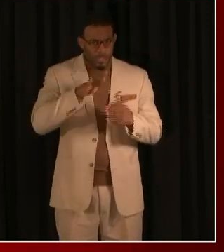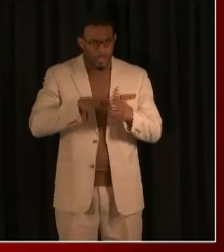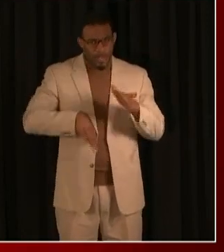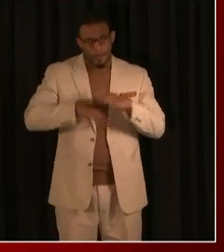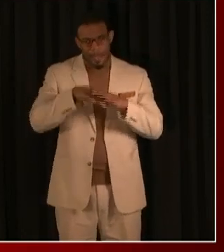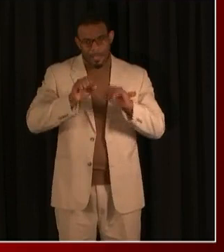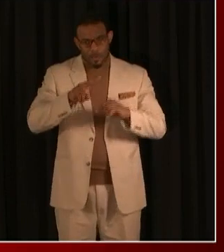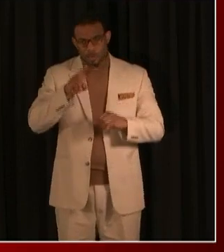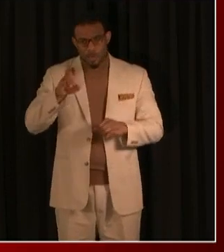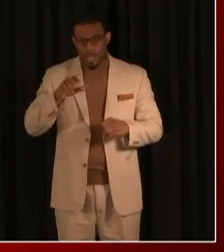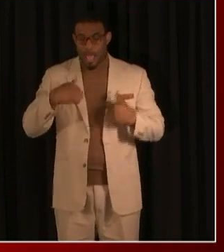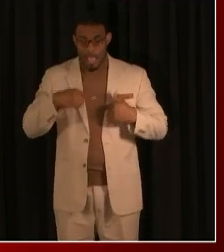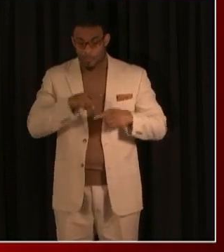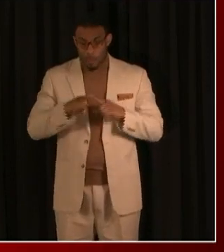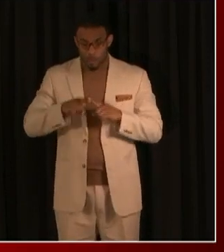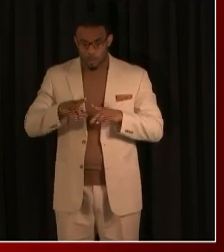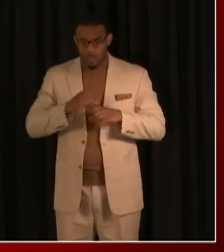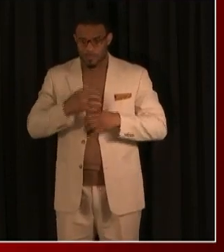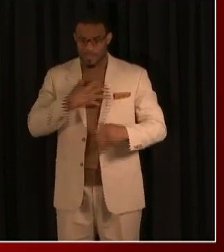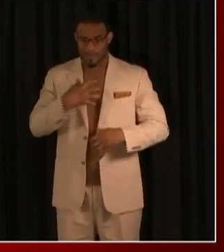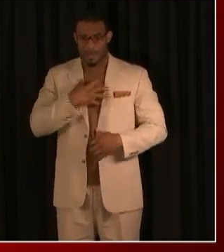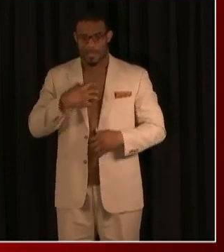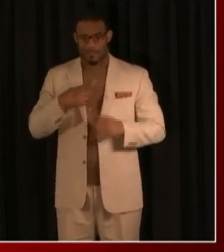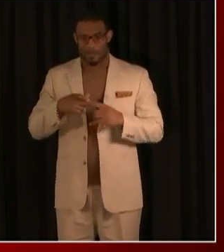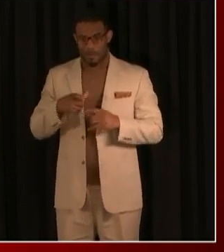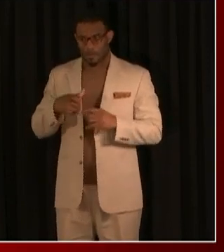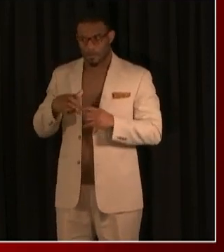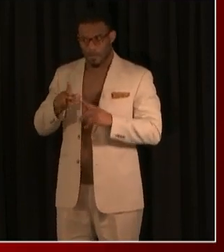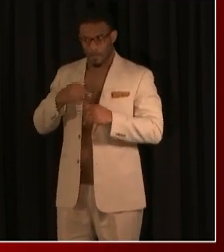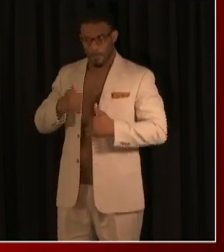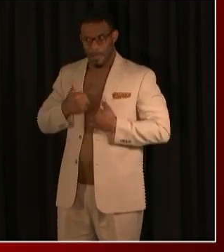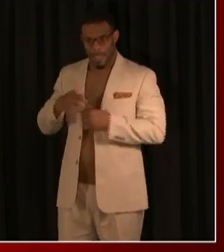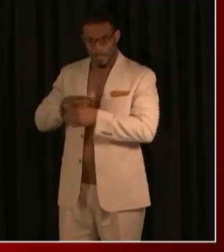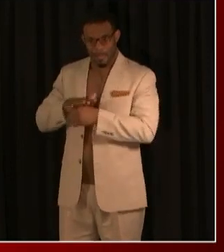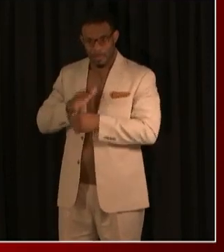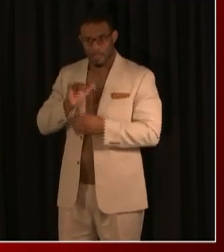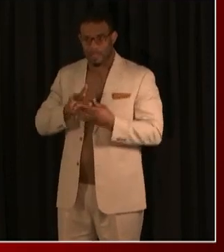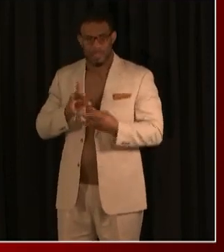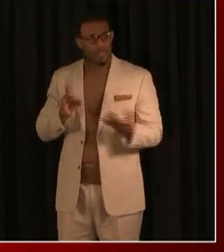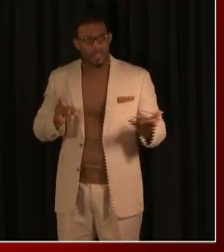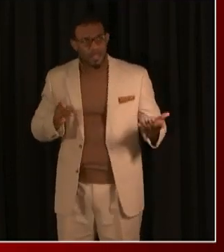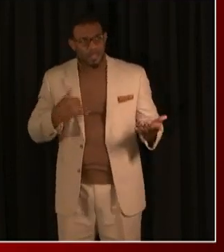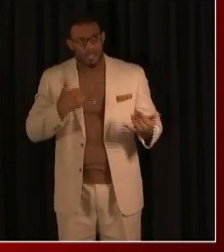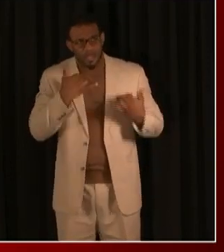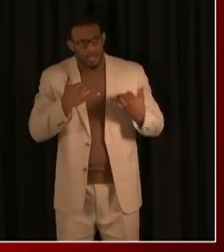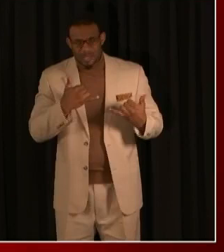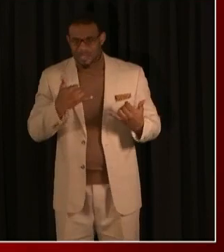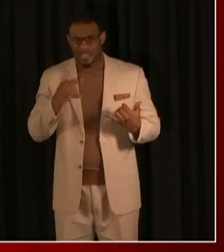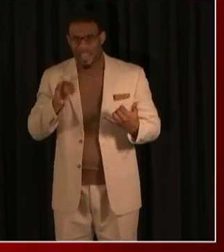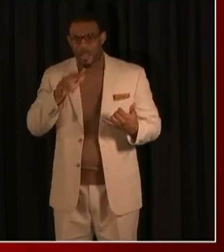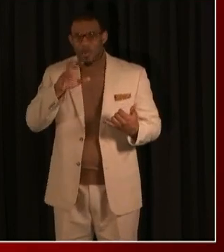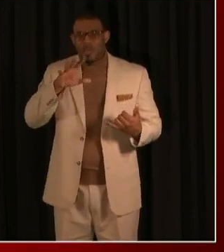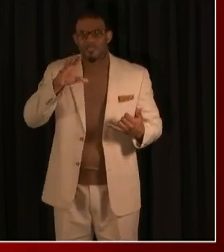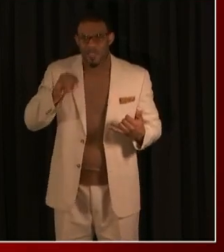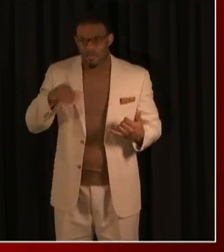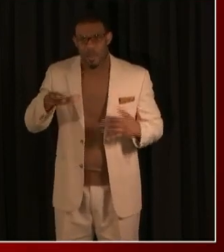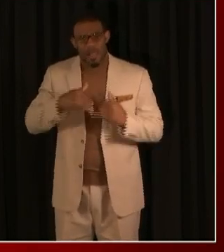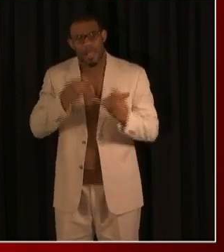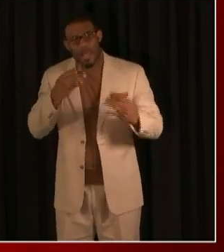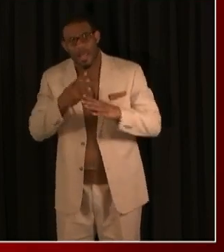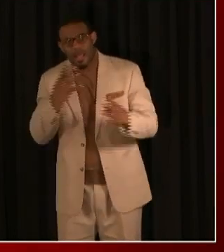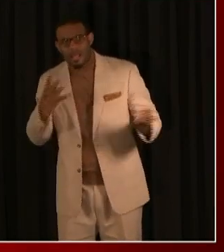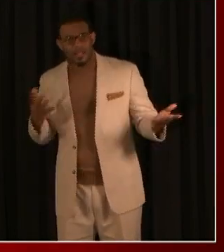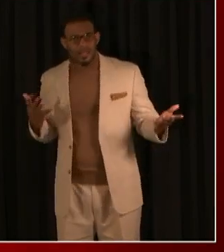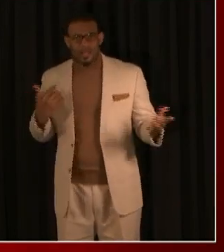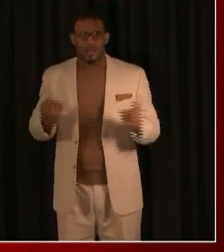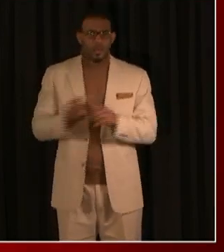center capacity, because I have also received complaints from constituents saying that they're like 350th on the